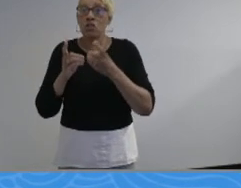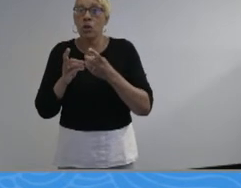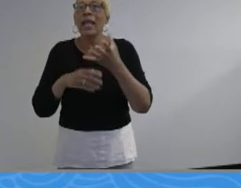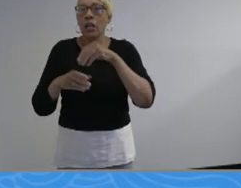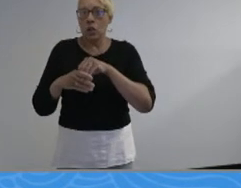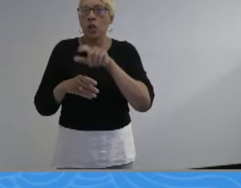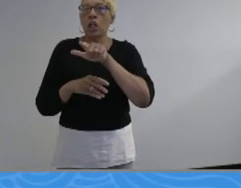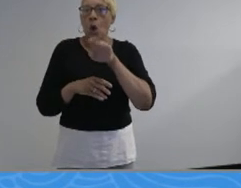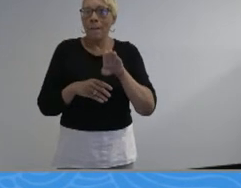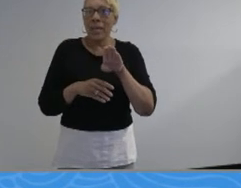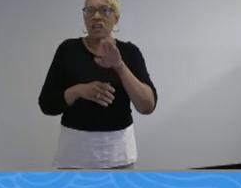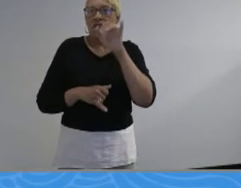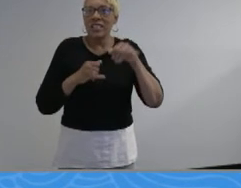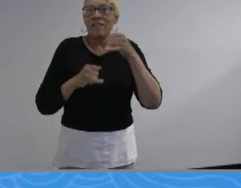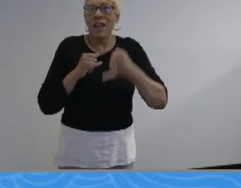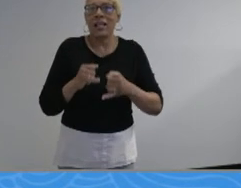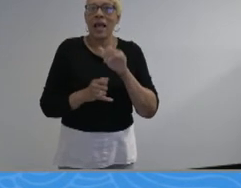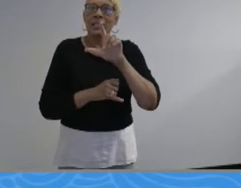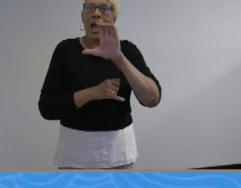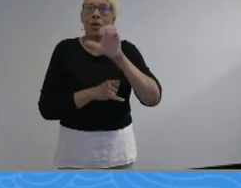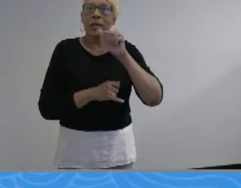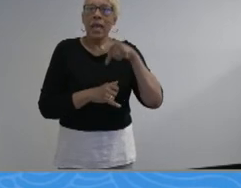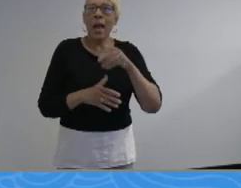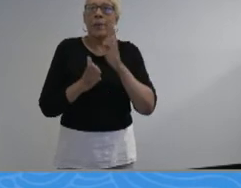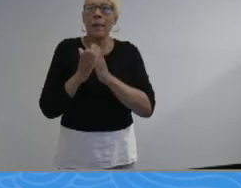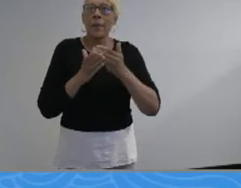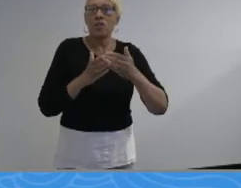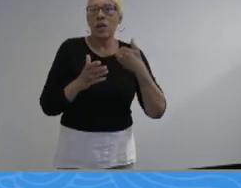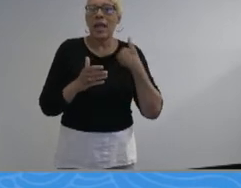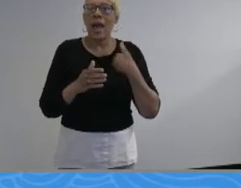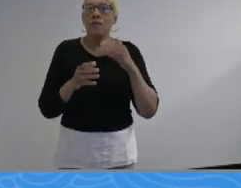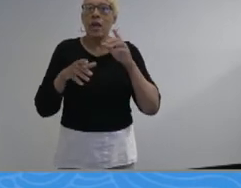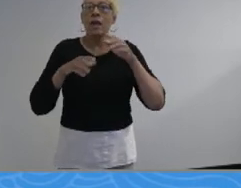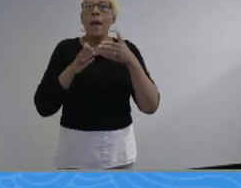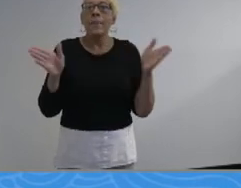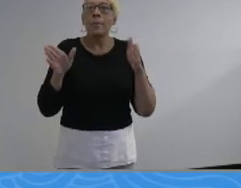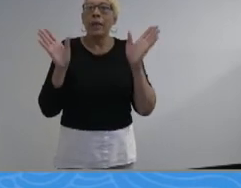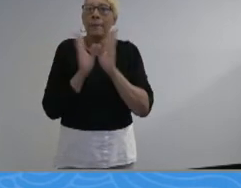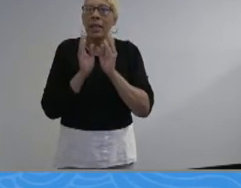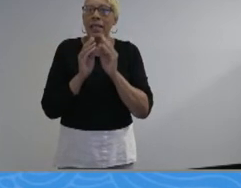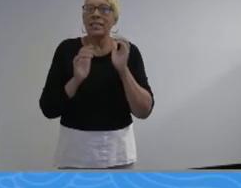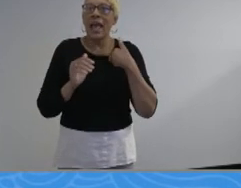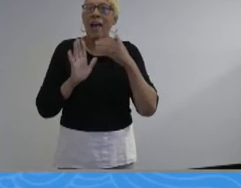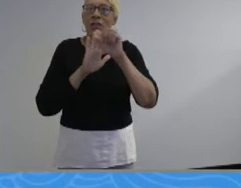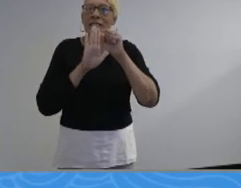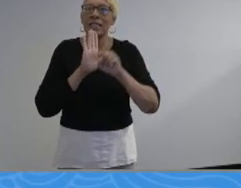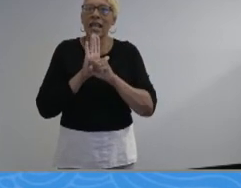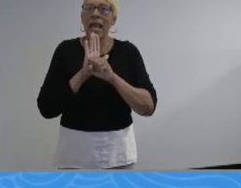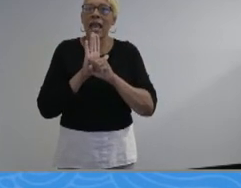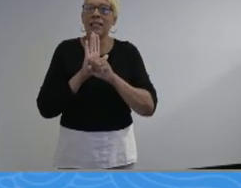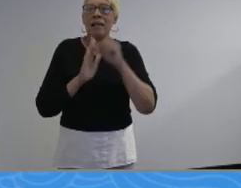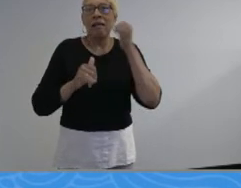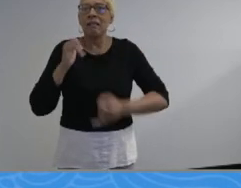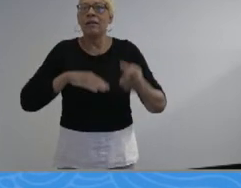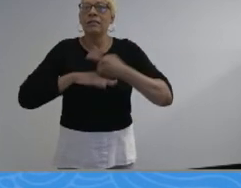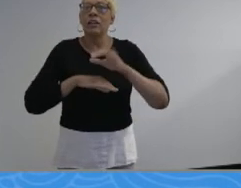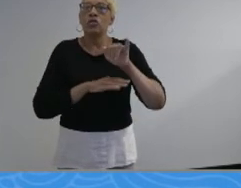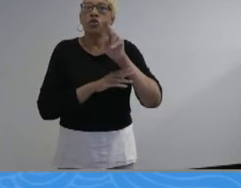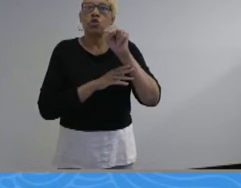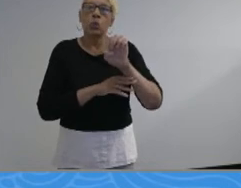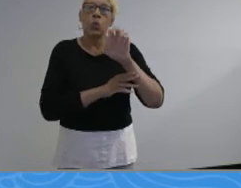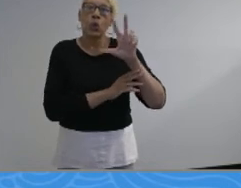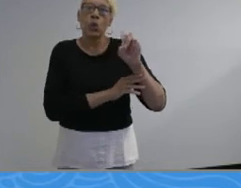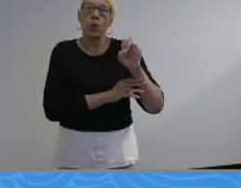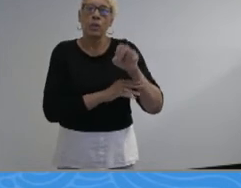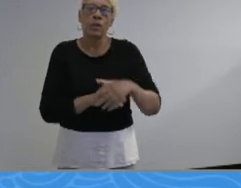are finalizing LCAPs and budget and holding public hearings. There's a state deadline of June 30th to adopt an LCAP. So what